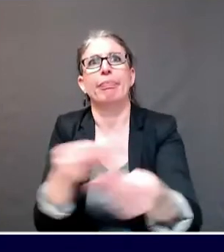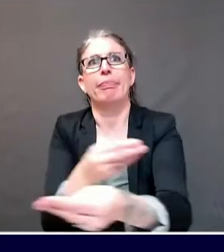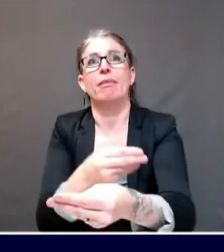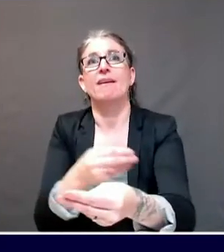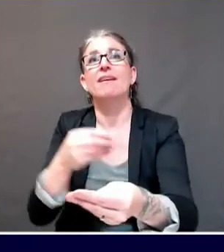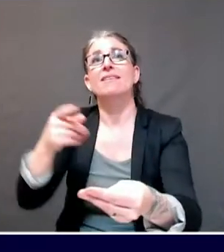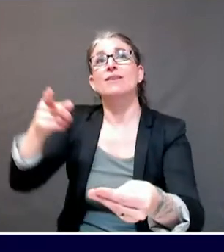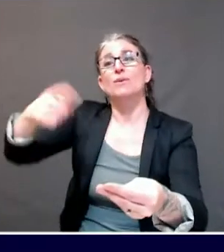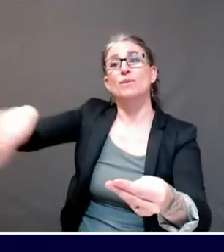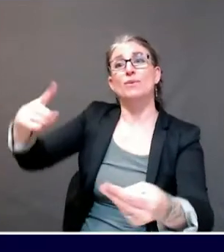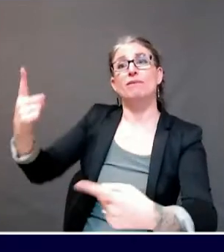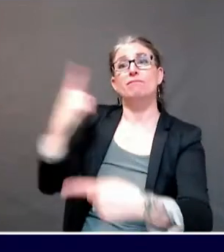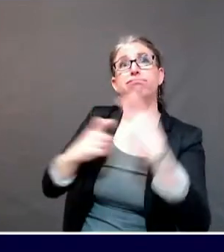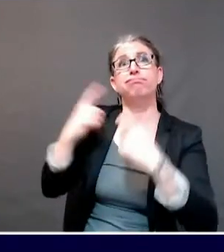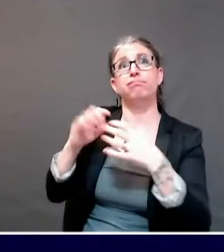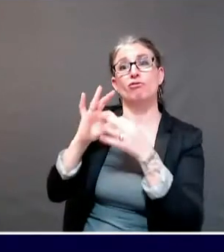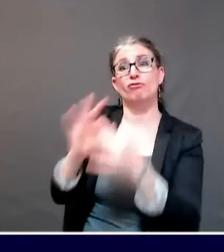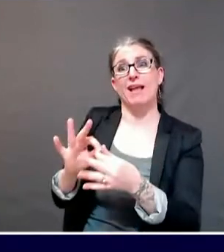of COVID-19.